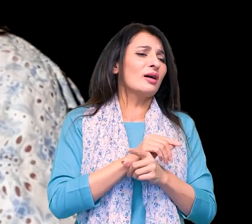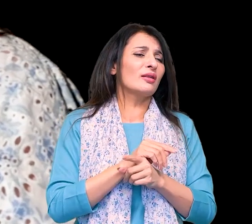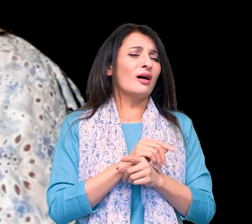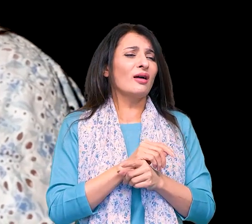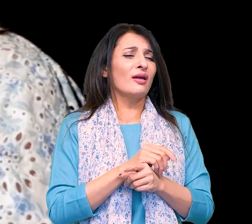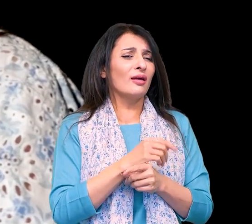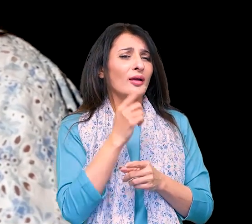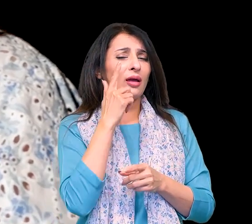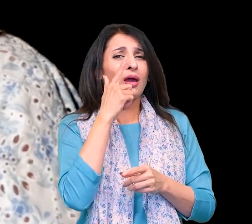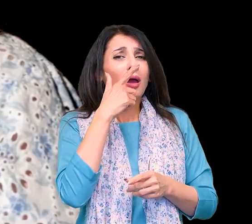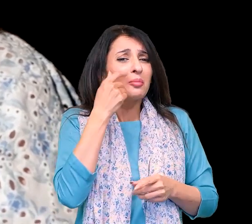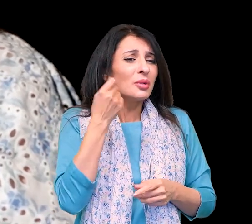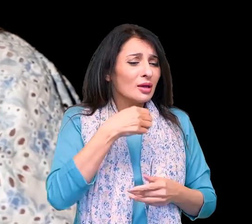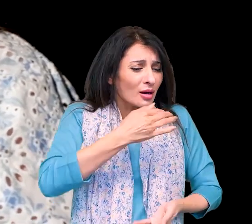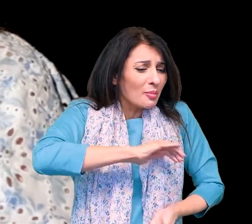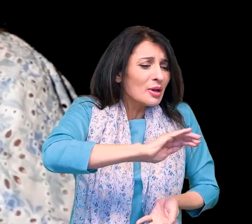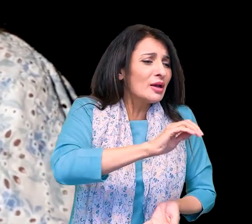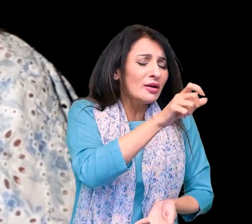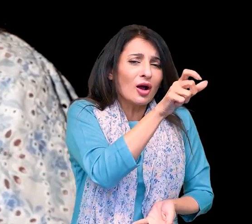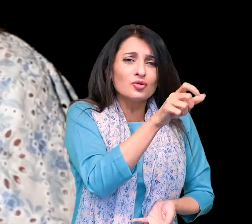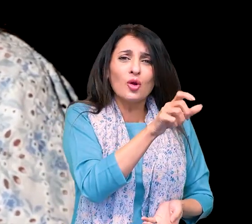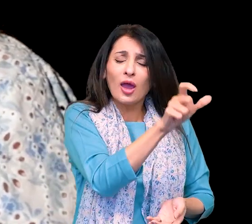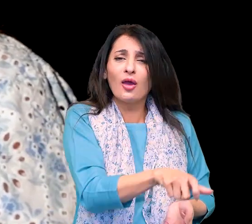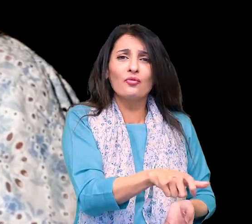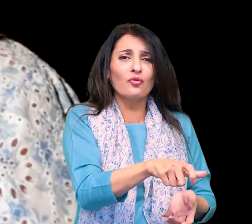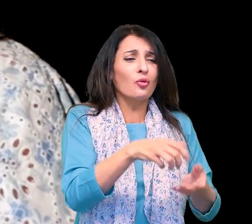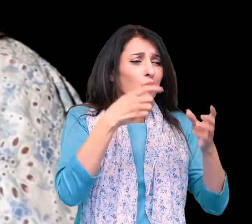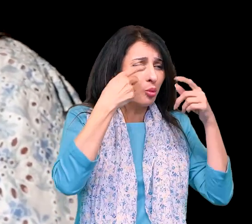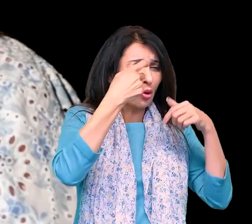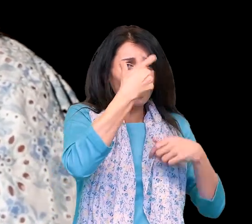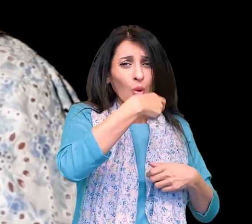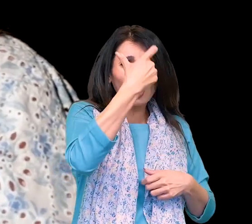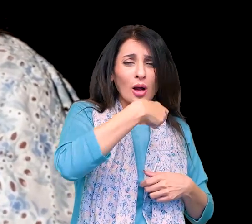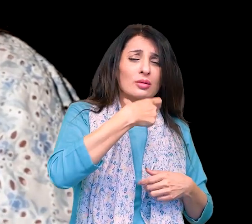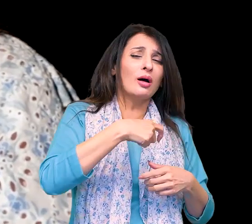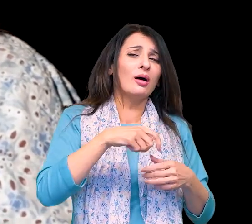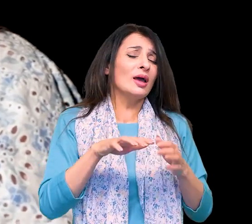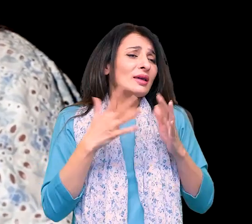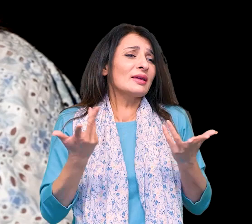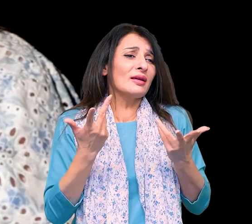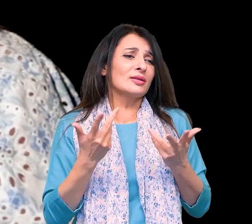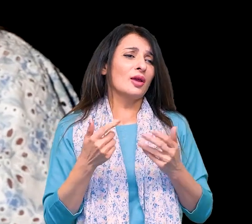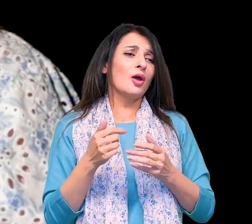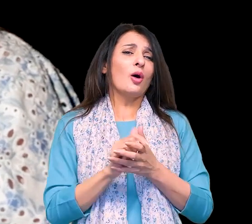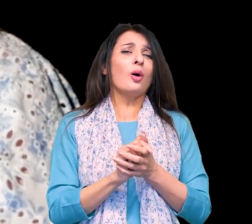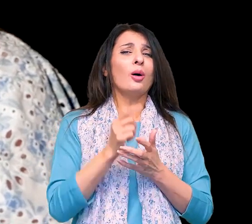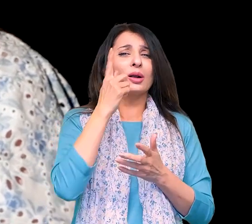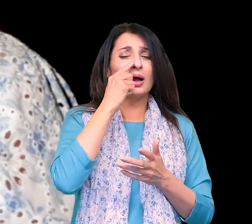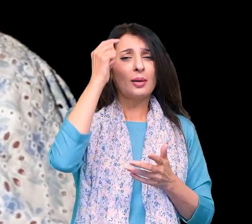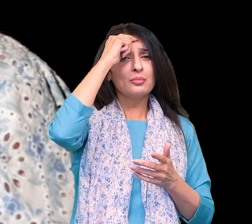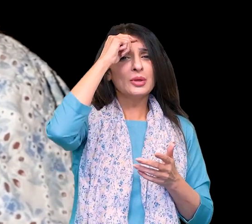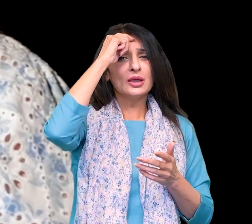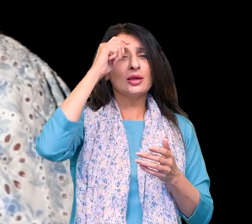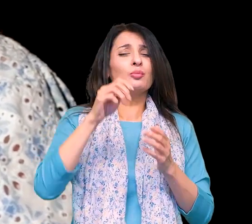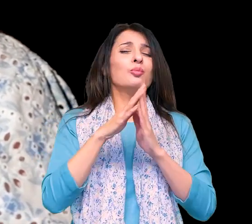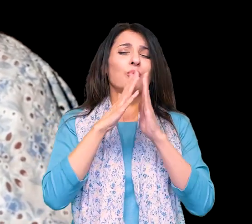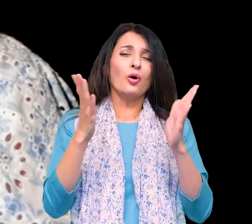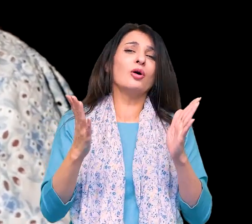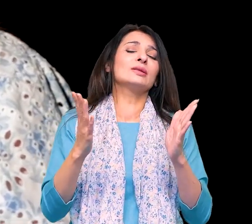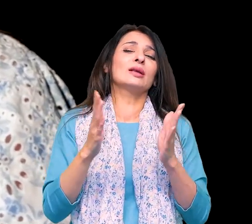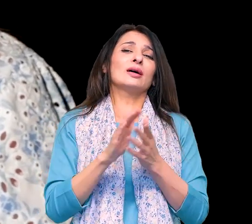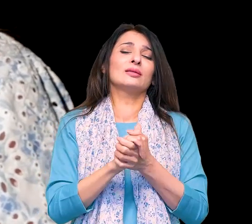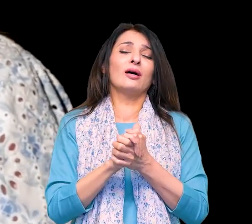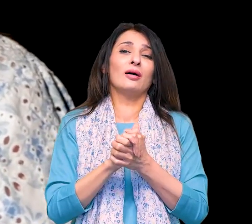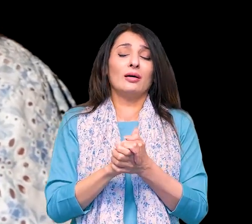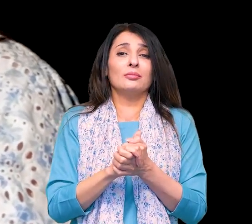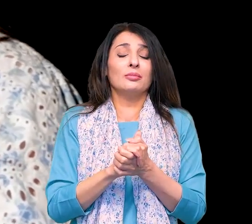of stuck. And I feel the term Ammi is so quintessentially Pakistani and encapsulates the Desi spirit. So